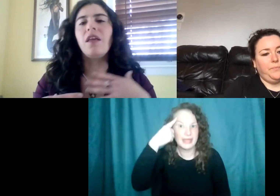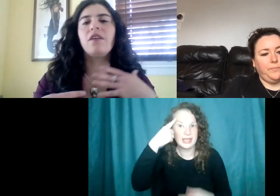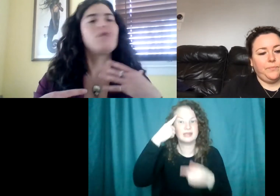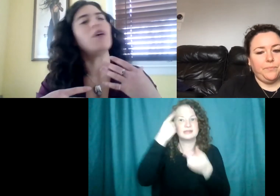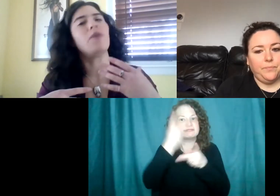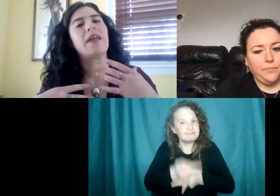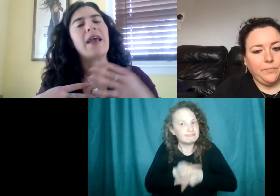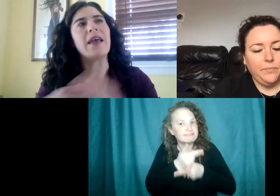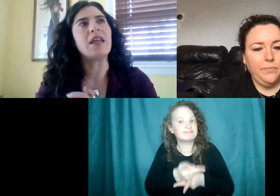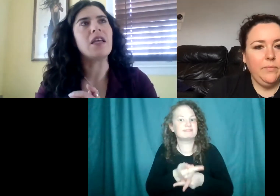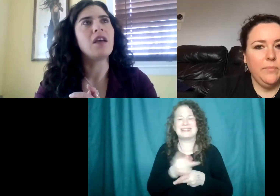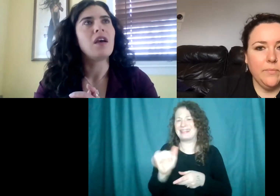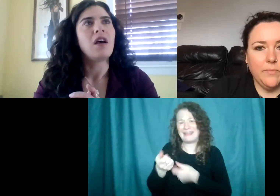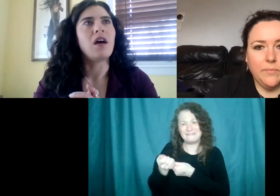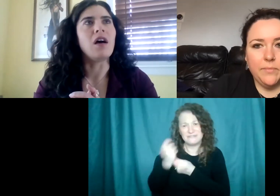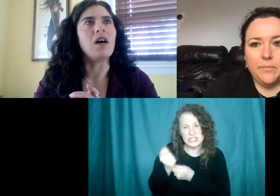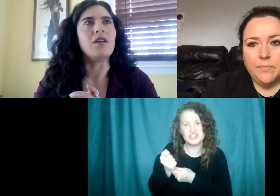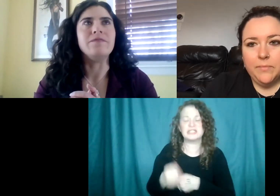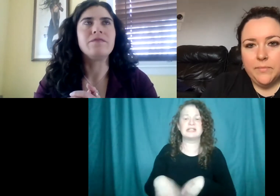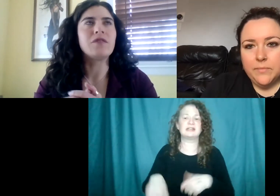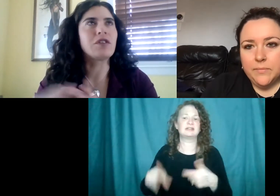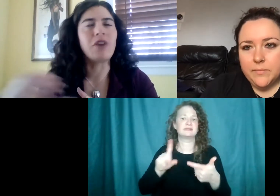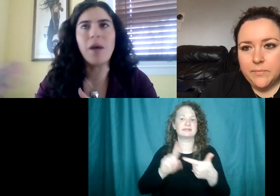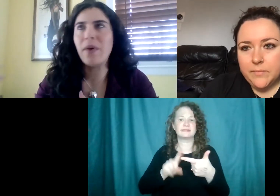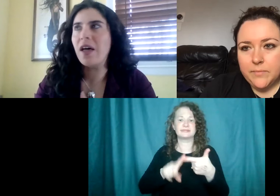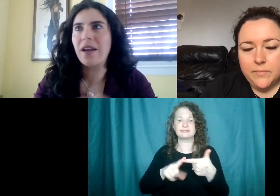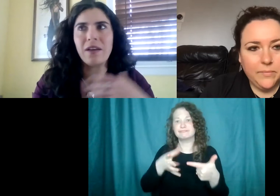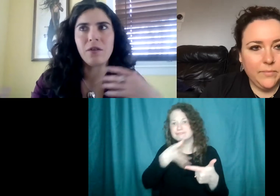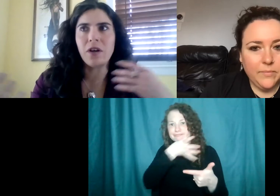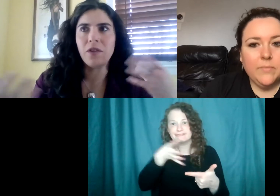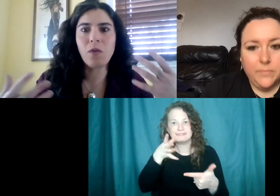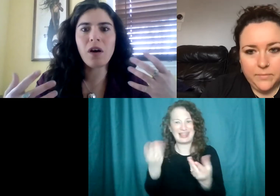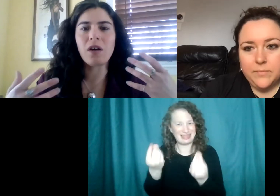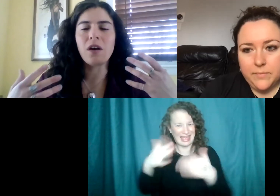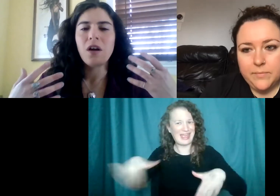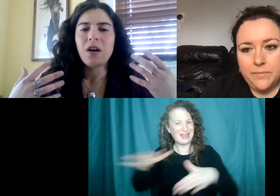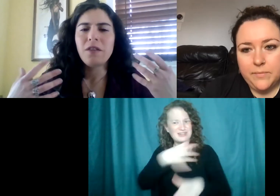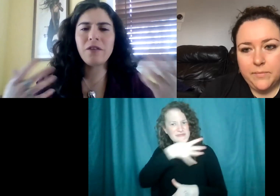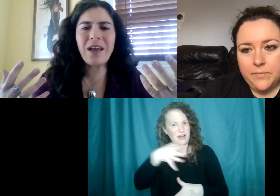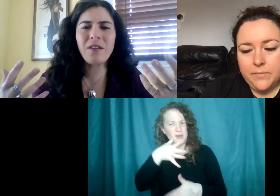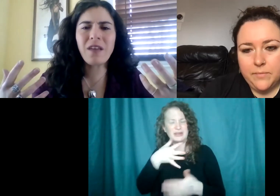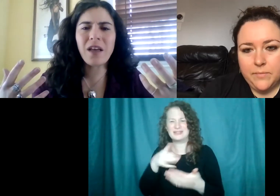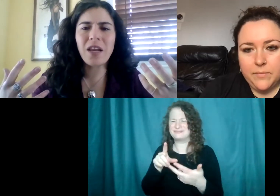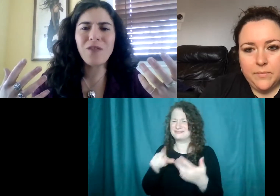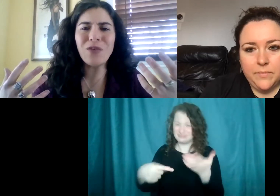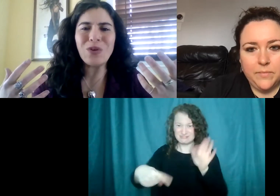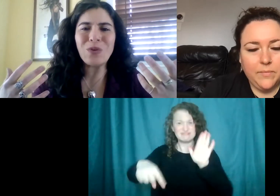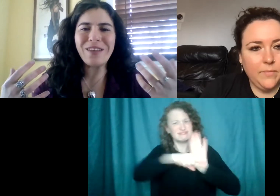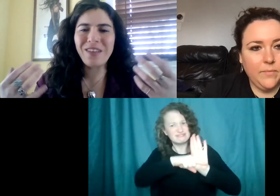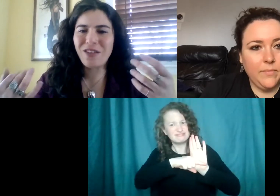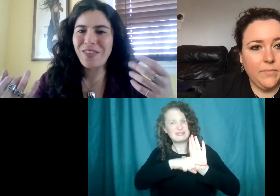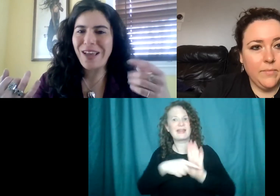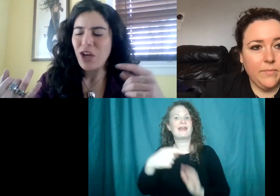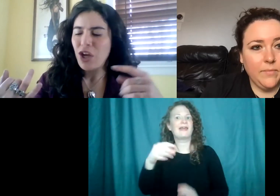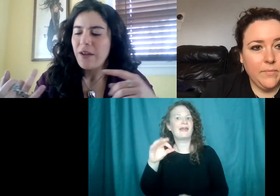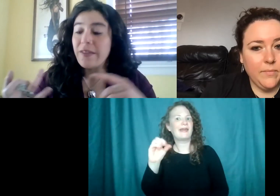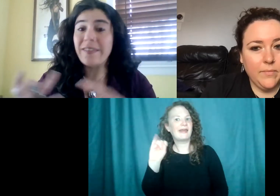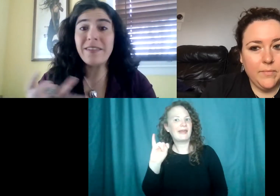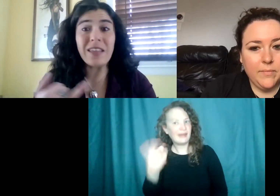just like growing any crop on land or in the water, there's a downside if you do it such